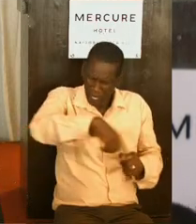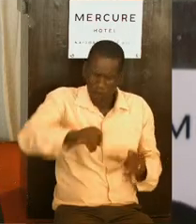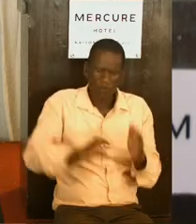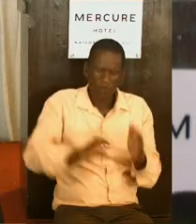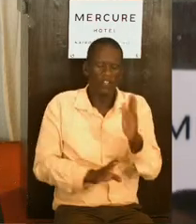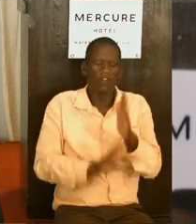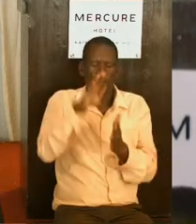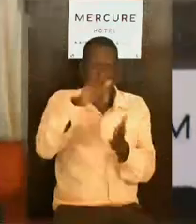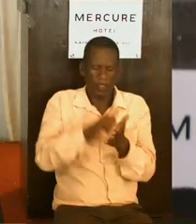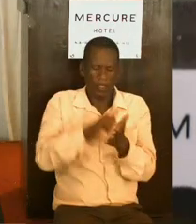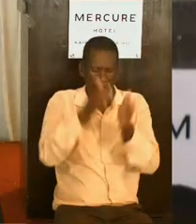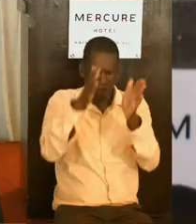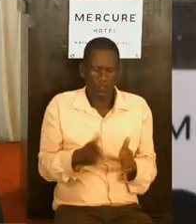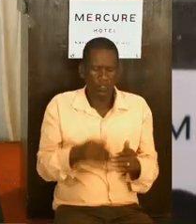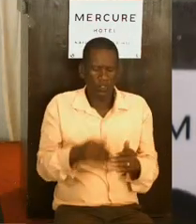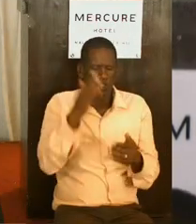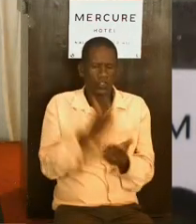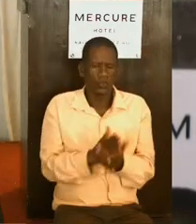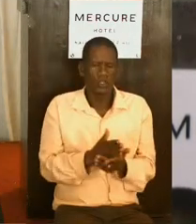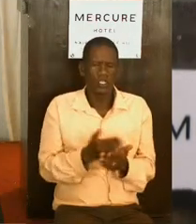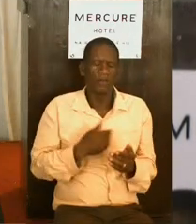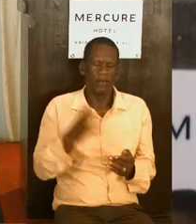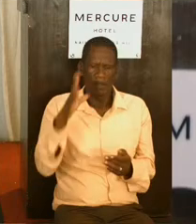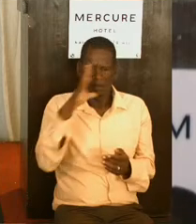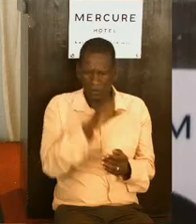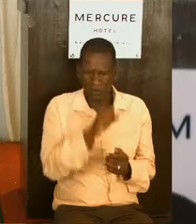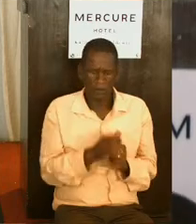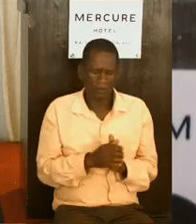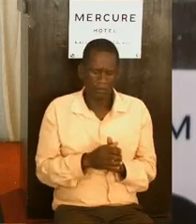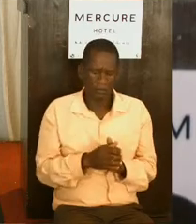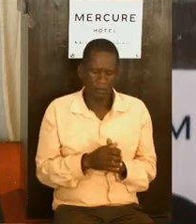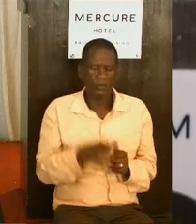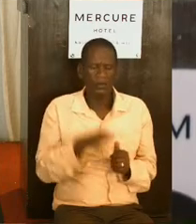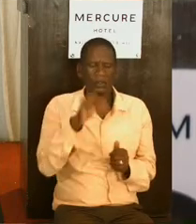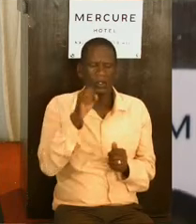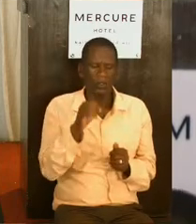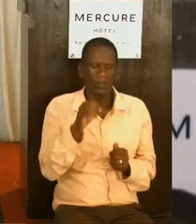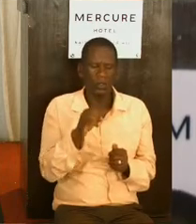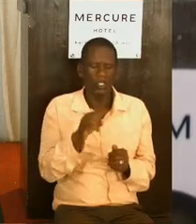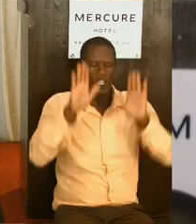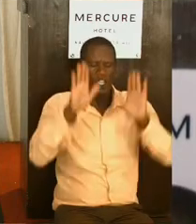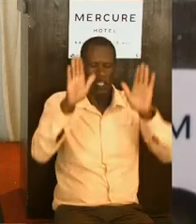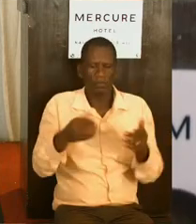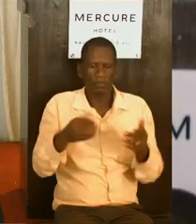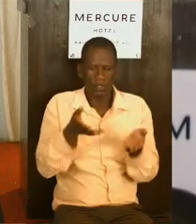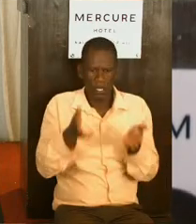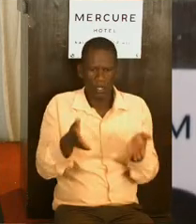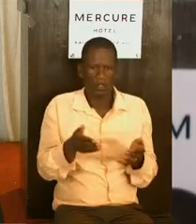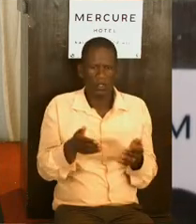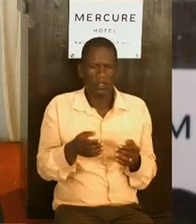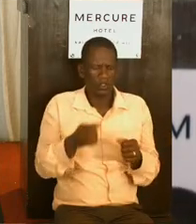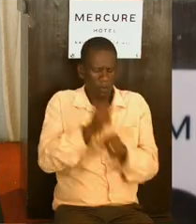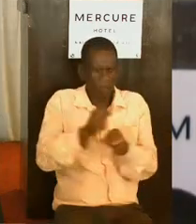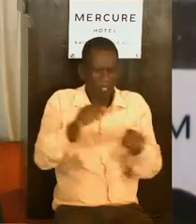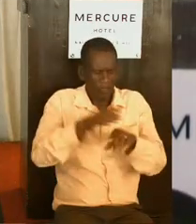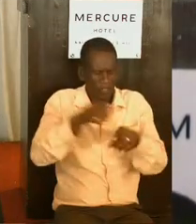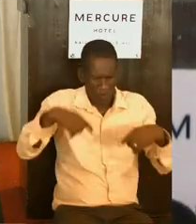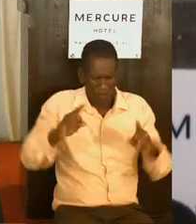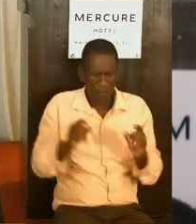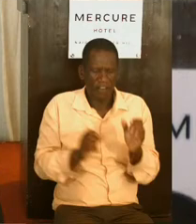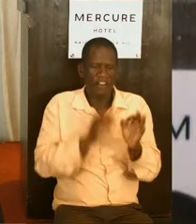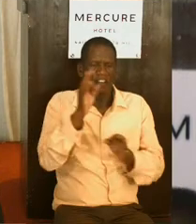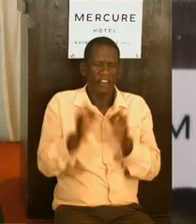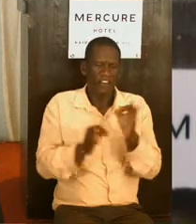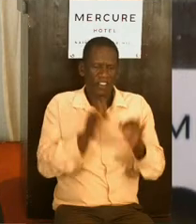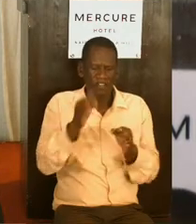developing that person has really been missed so it is important then to get it right that if